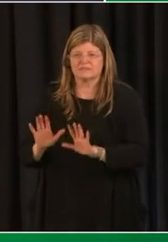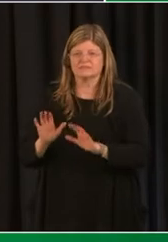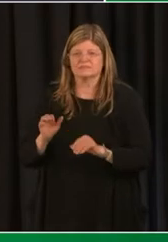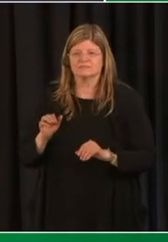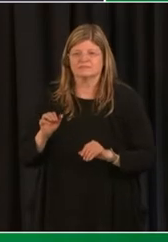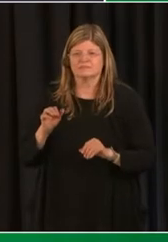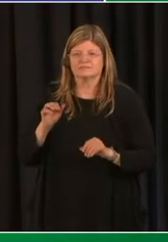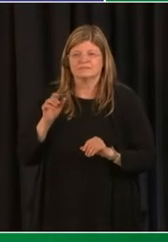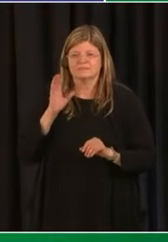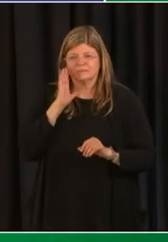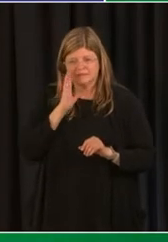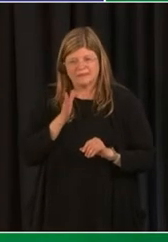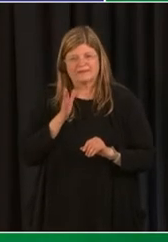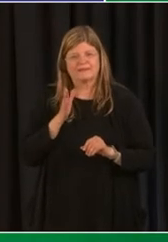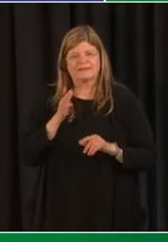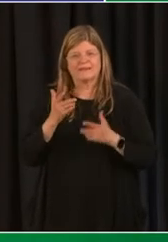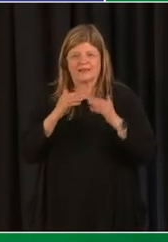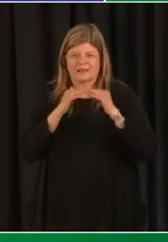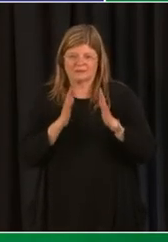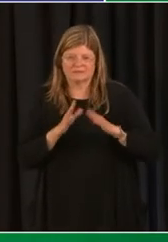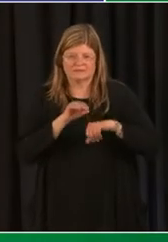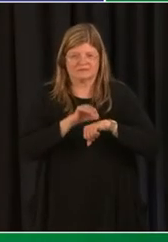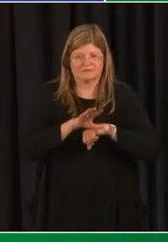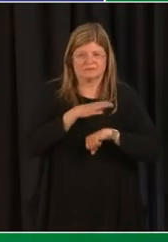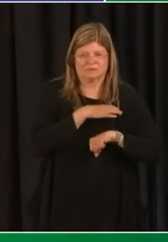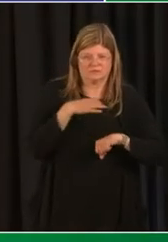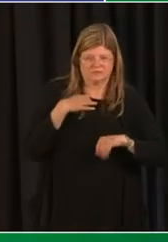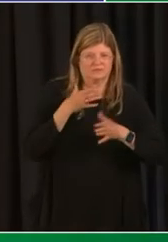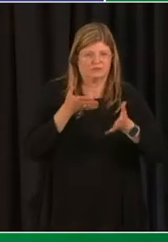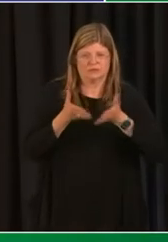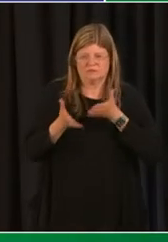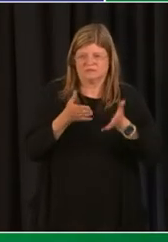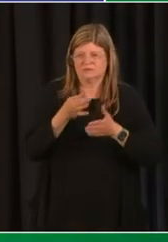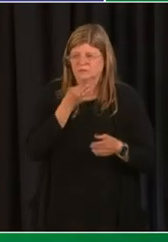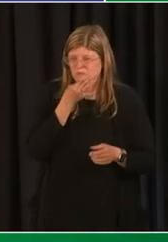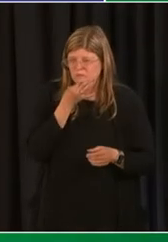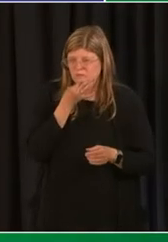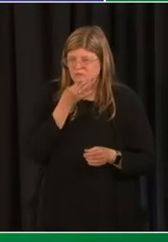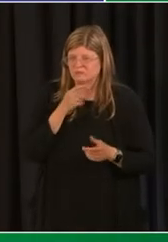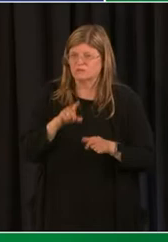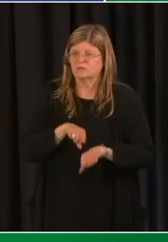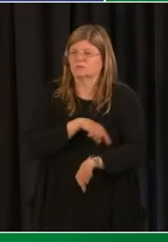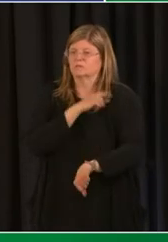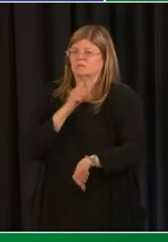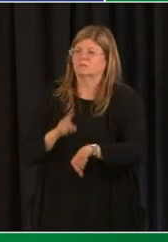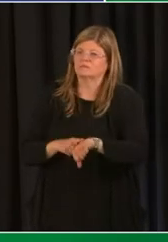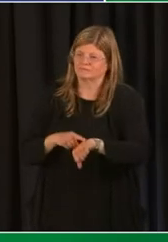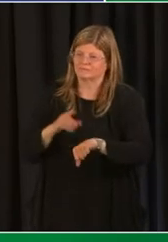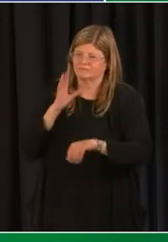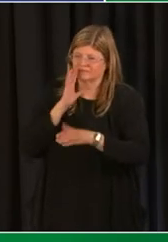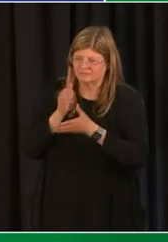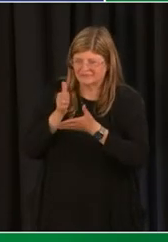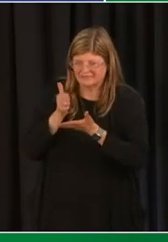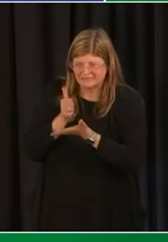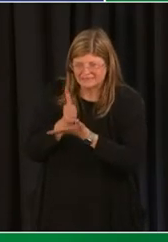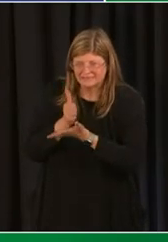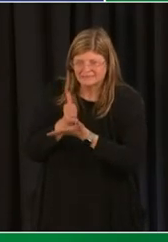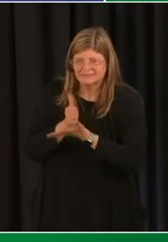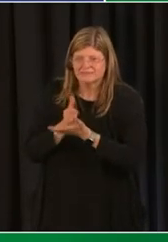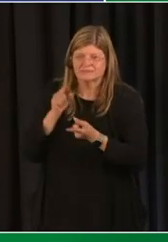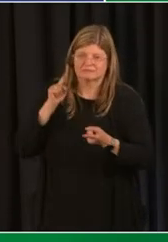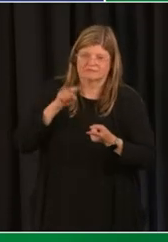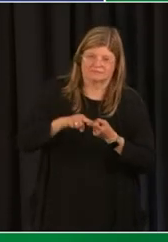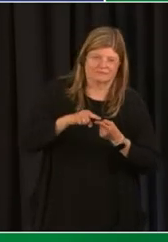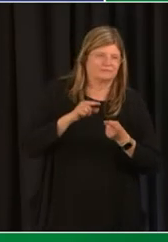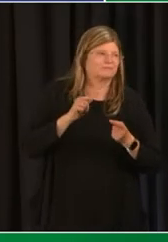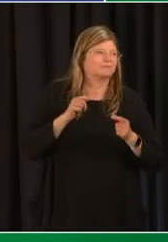do expect that they will be, and Housing Counseling Services has been a longtime provider of assistance to residents